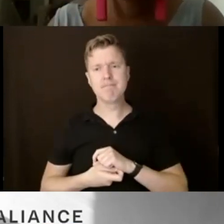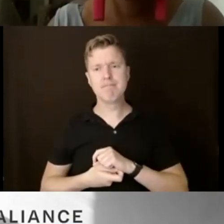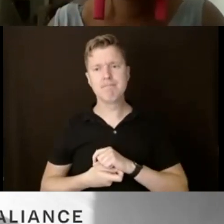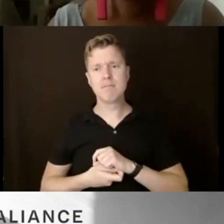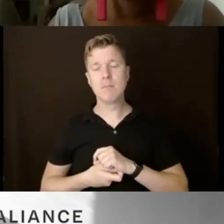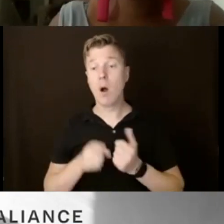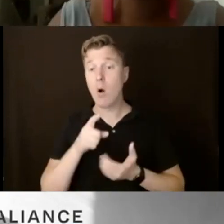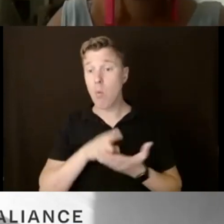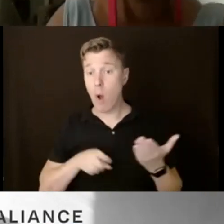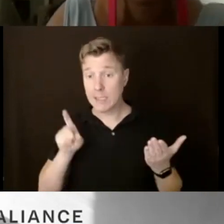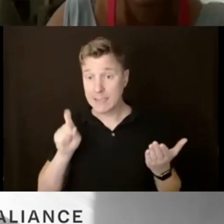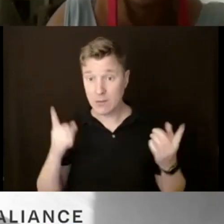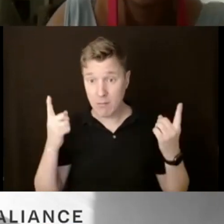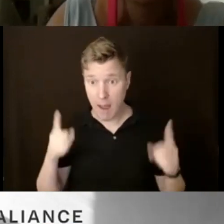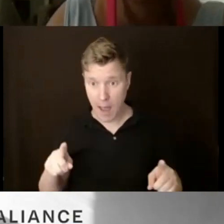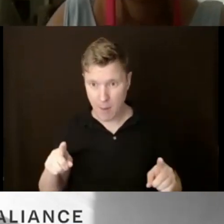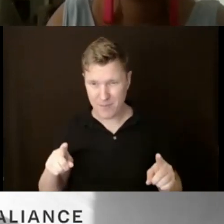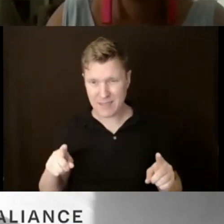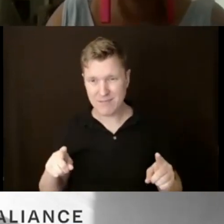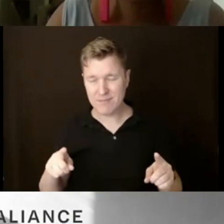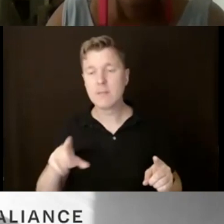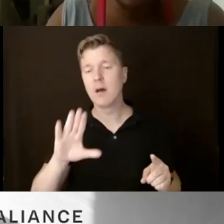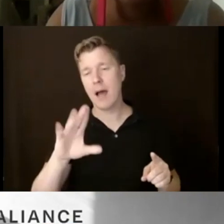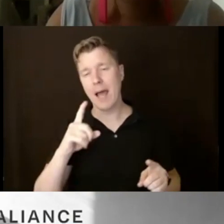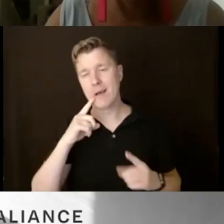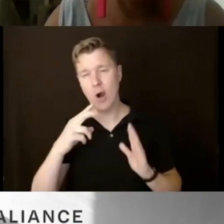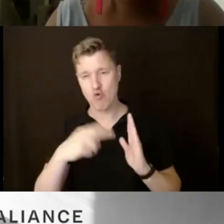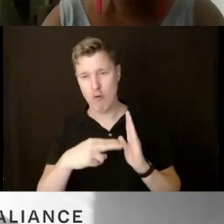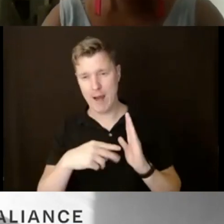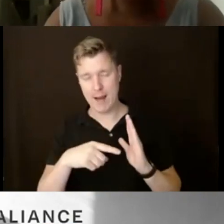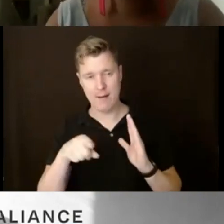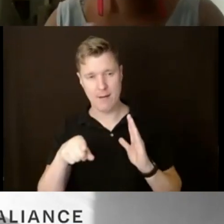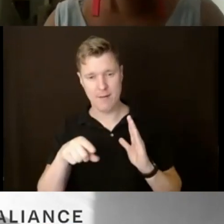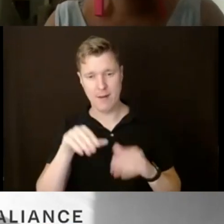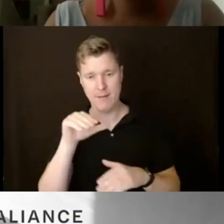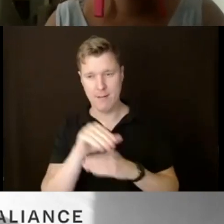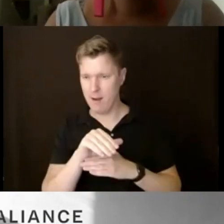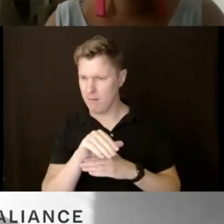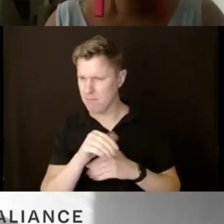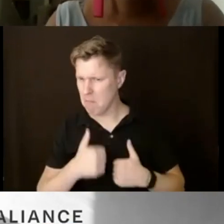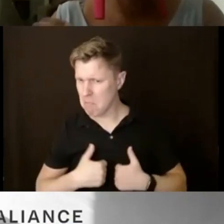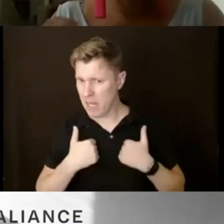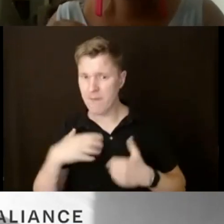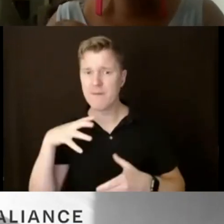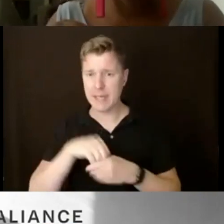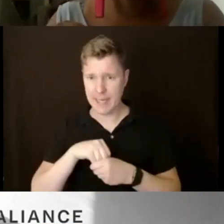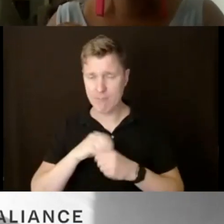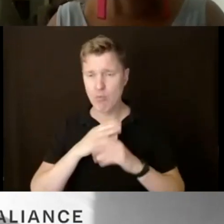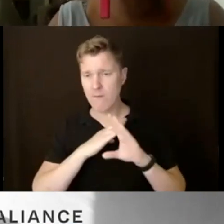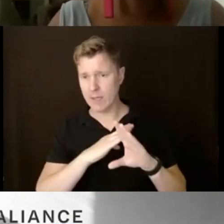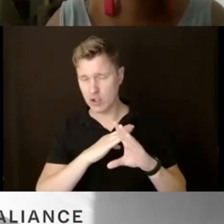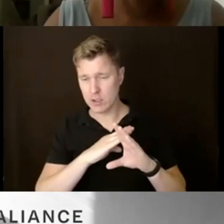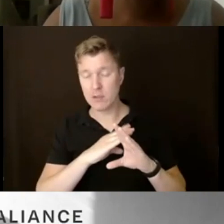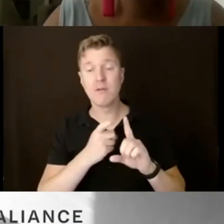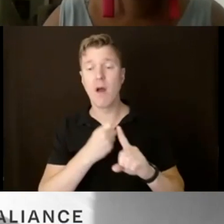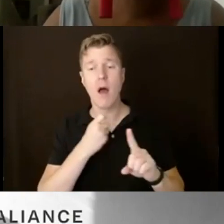in some of these organizations, especially I read up in here about the nightlife and prevention, for it to go